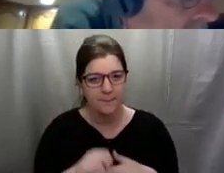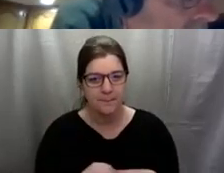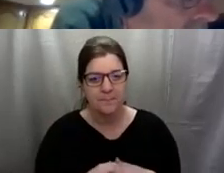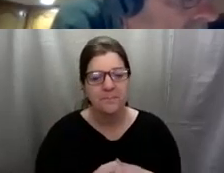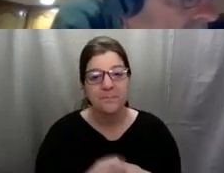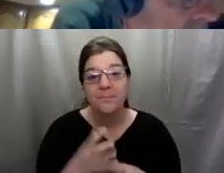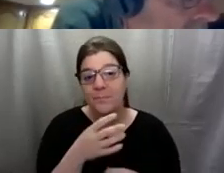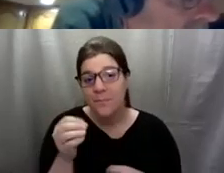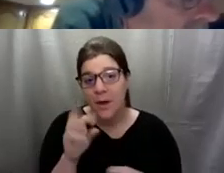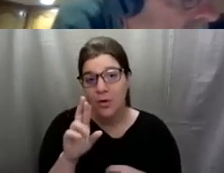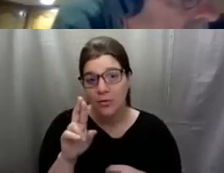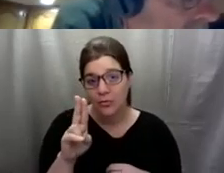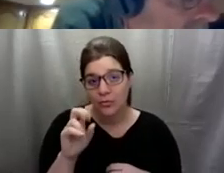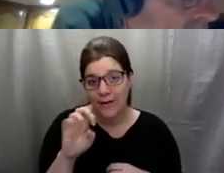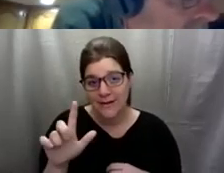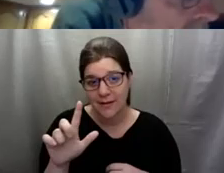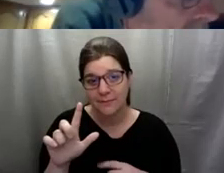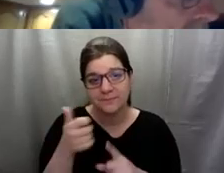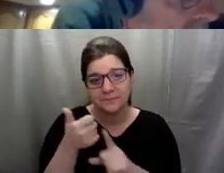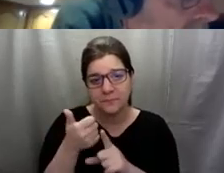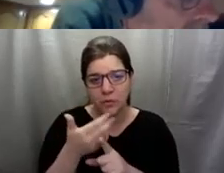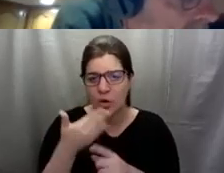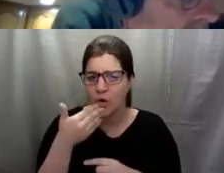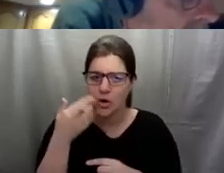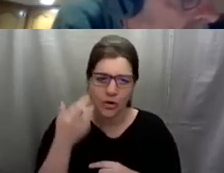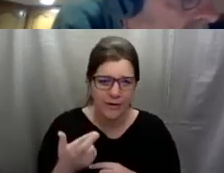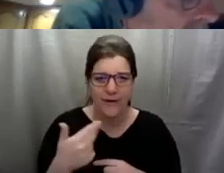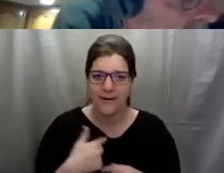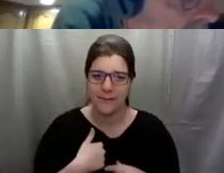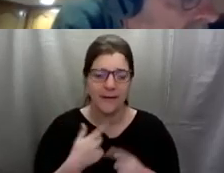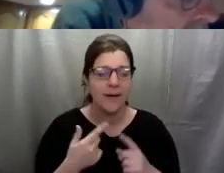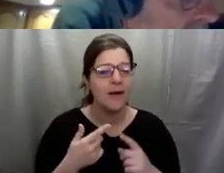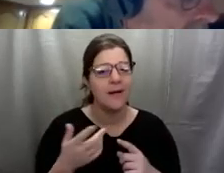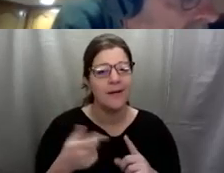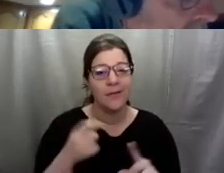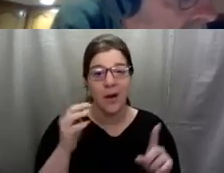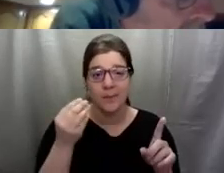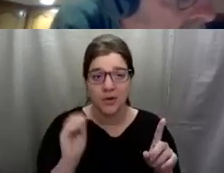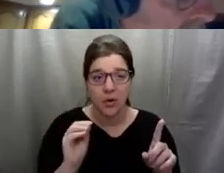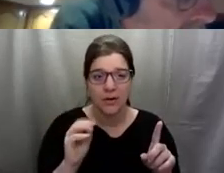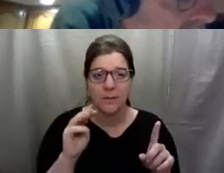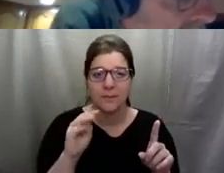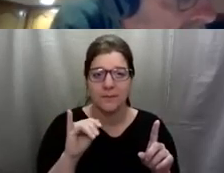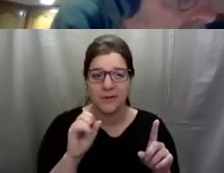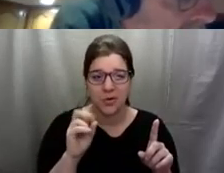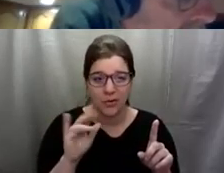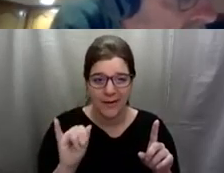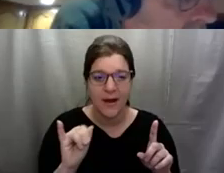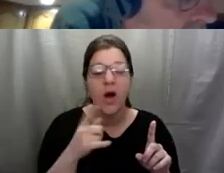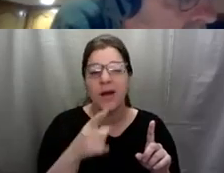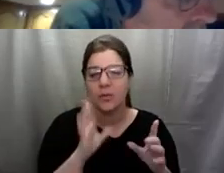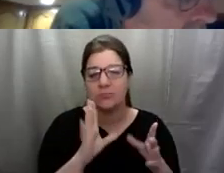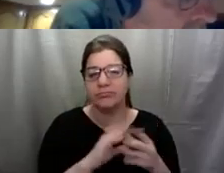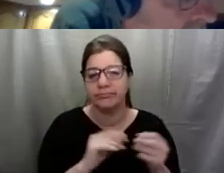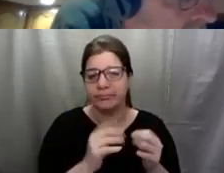And Russell, who is a good friend of mine out of Missouri, he will be have a lot to say in that discussion as well.